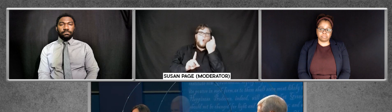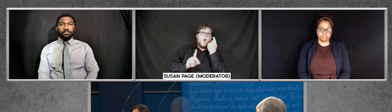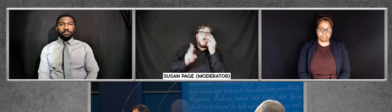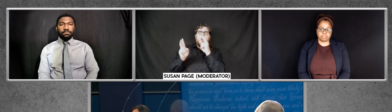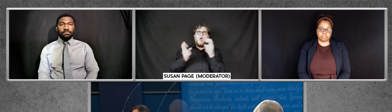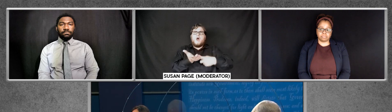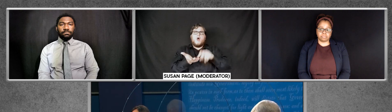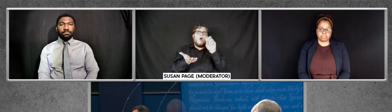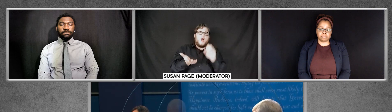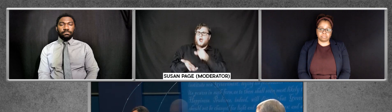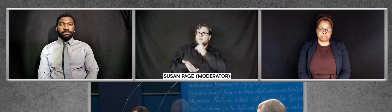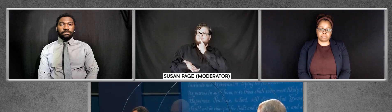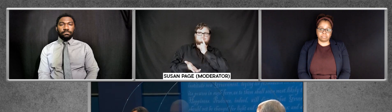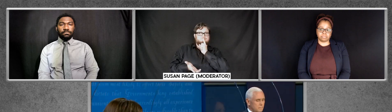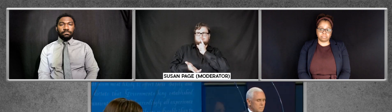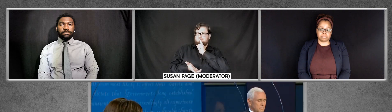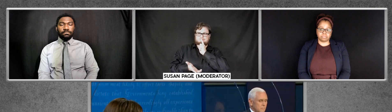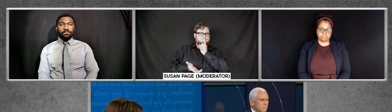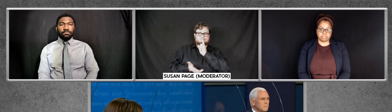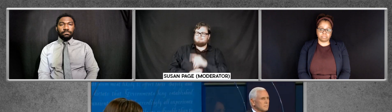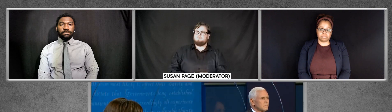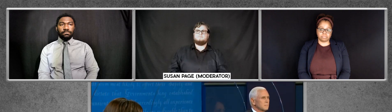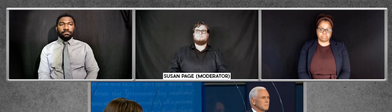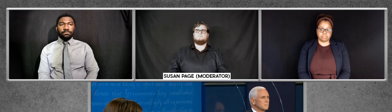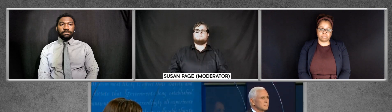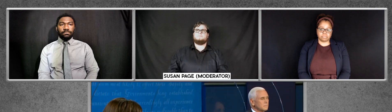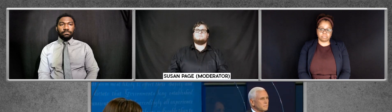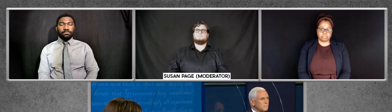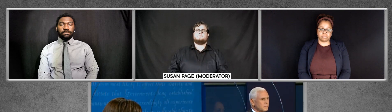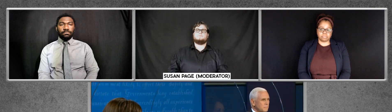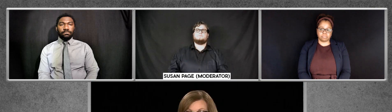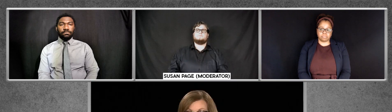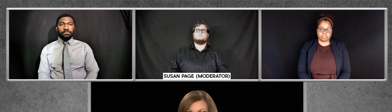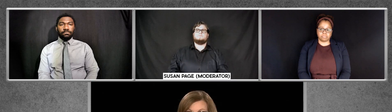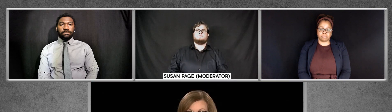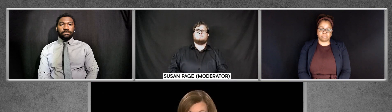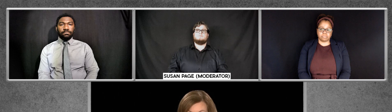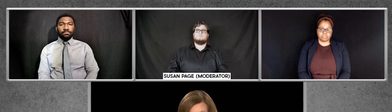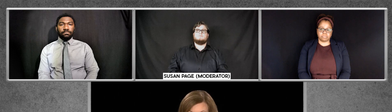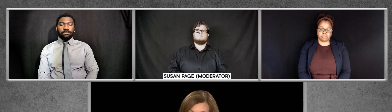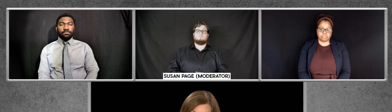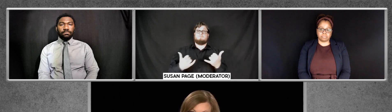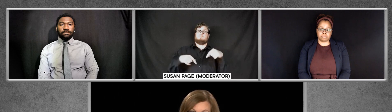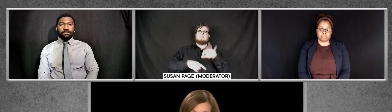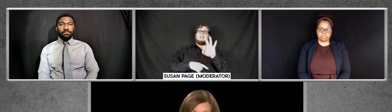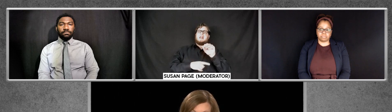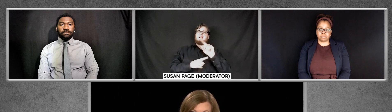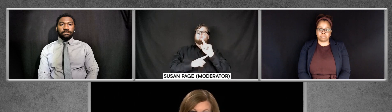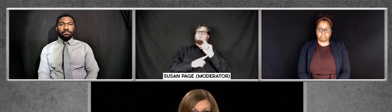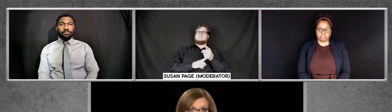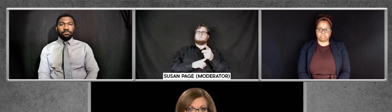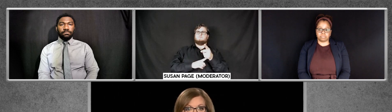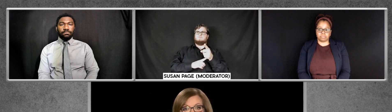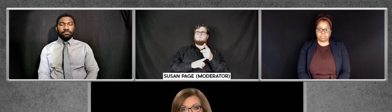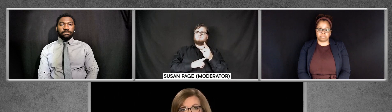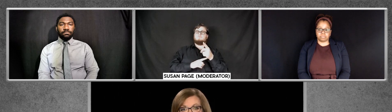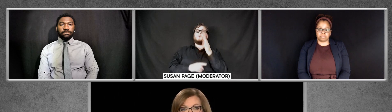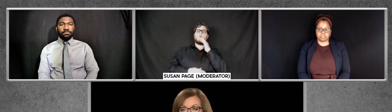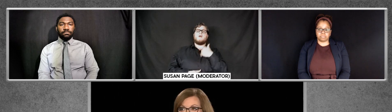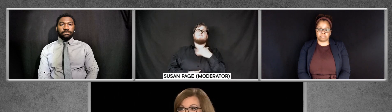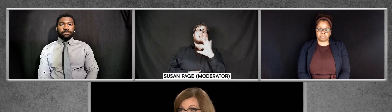or what questions I'll ask. This 90-minute debate will be divided into 9 segments of about 10 minutes each. I'll